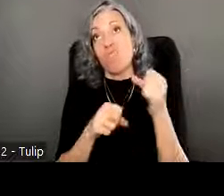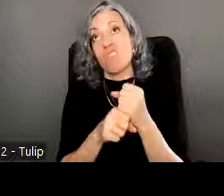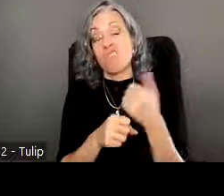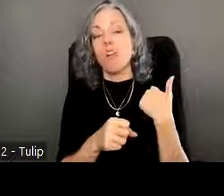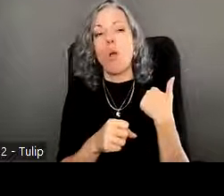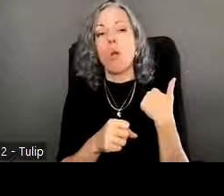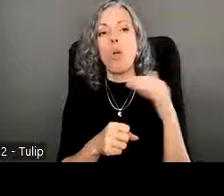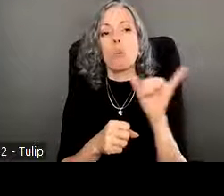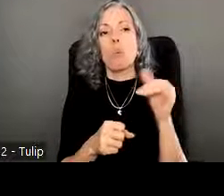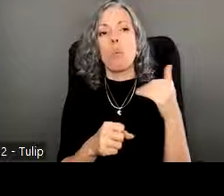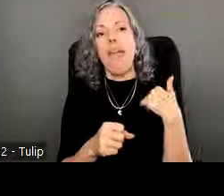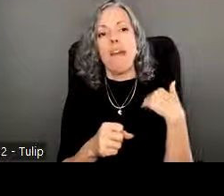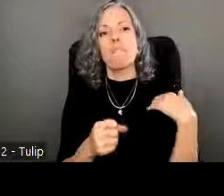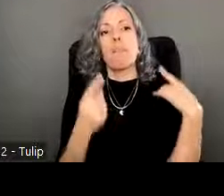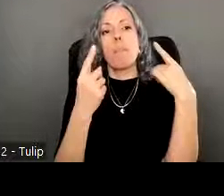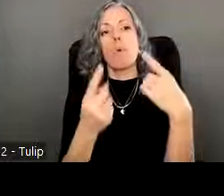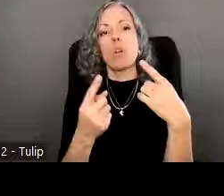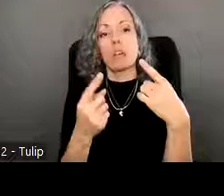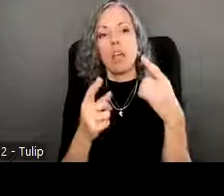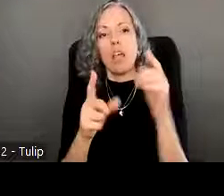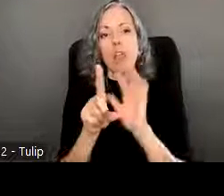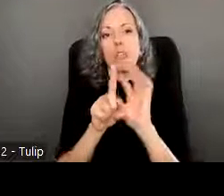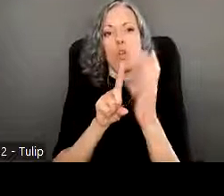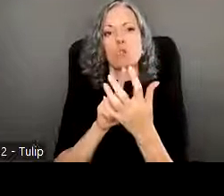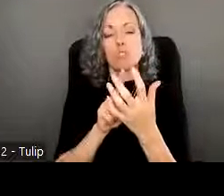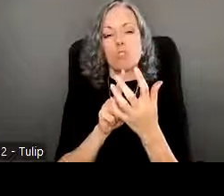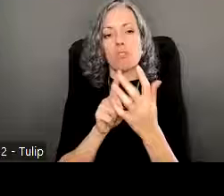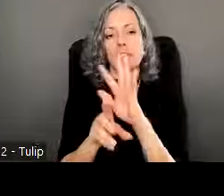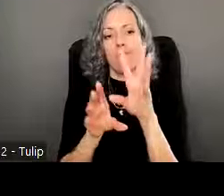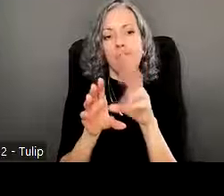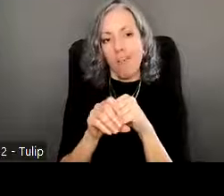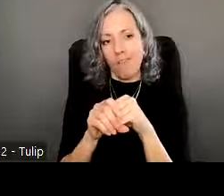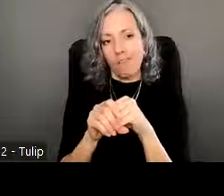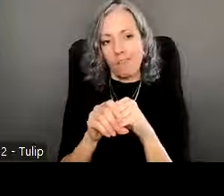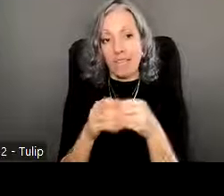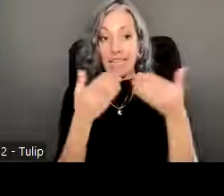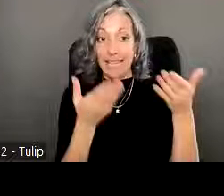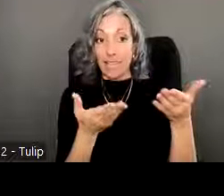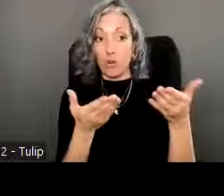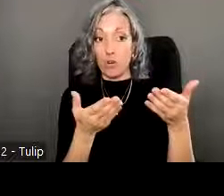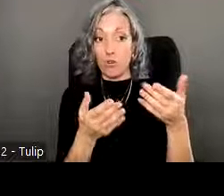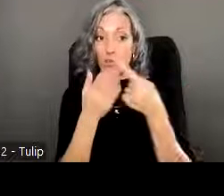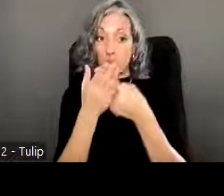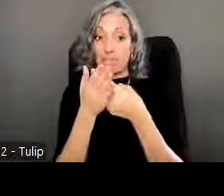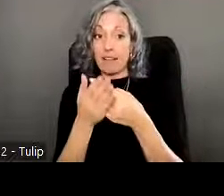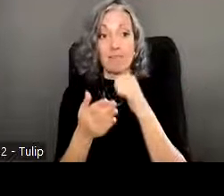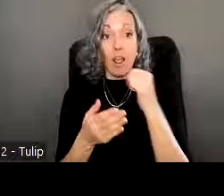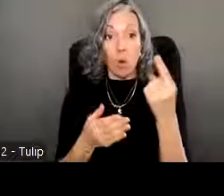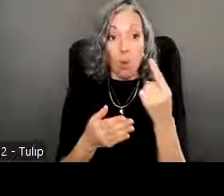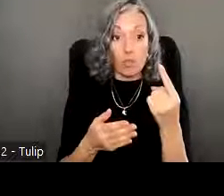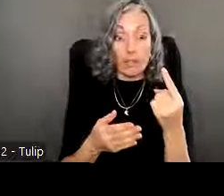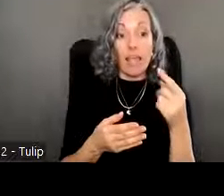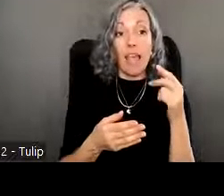We also wanted to point out the culture again, the cultural context. So here, though, we're talking about not only the